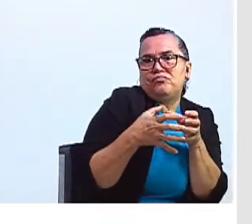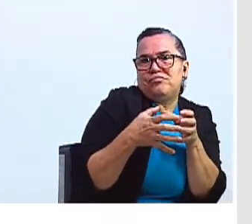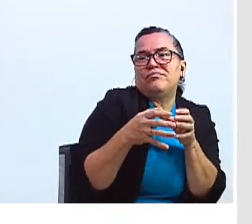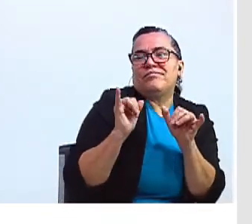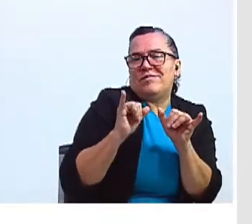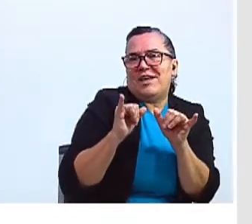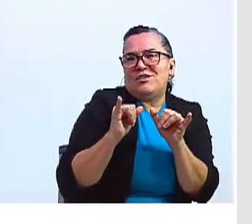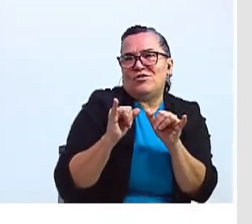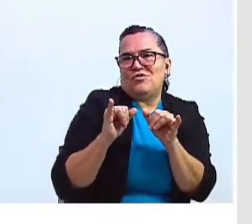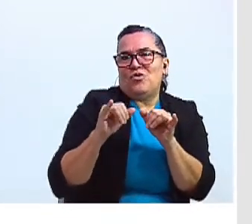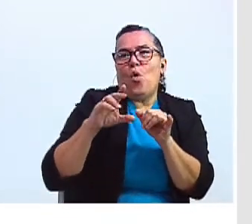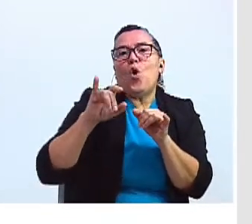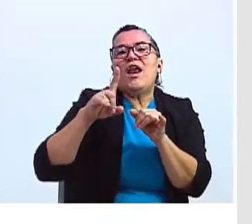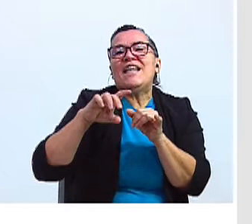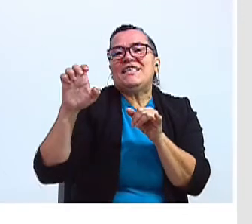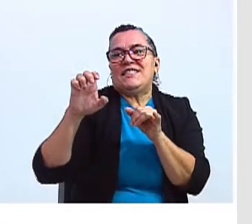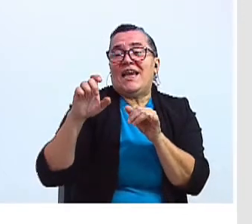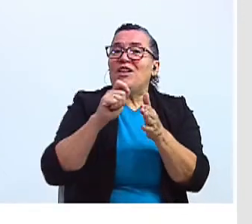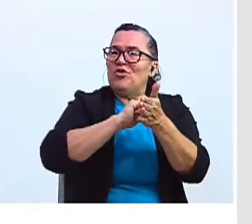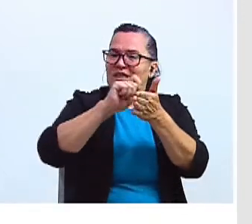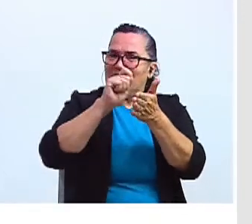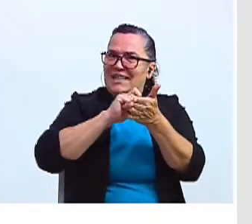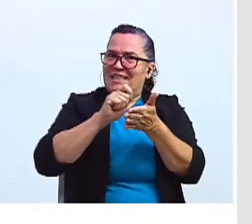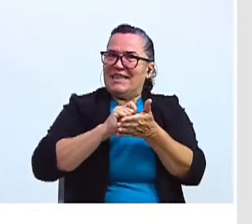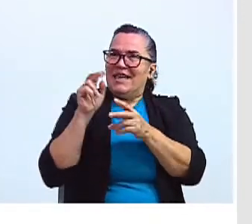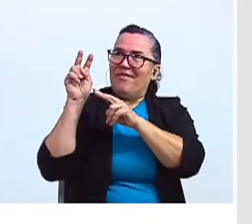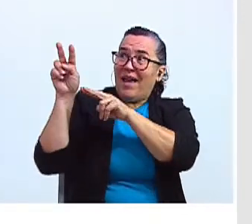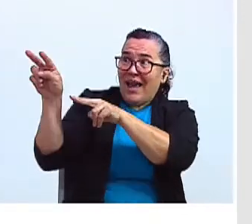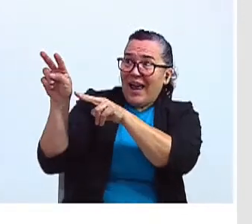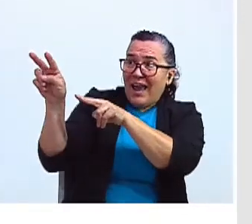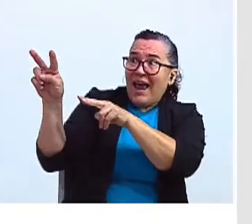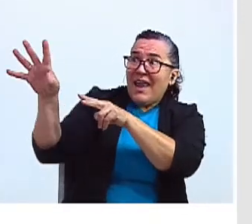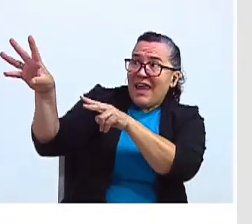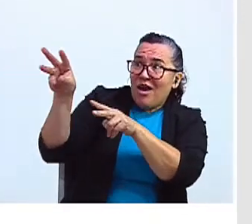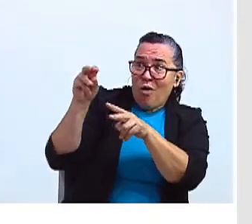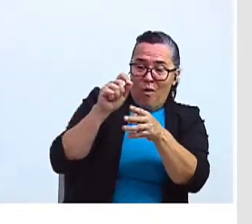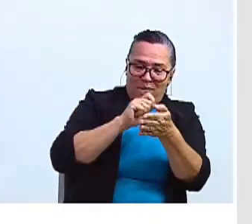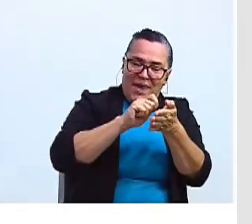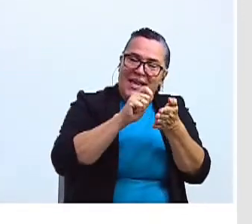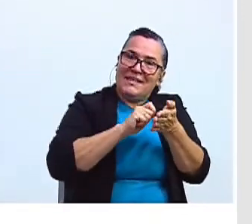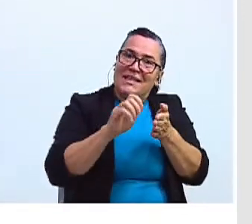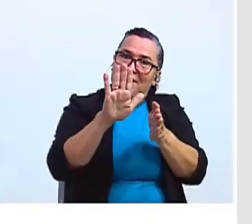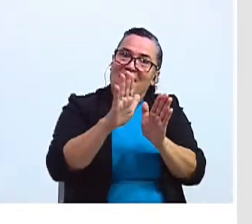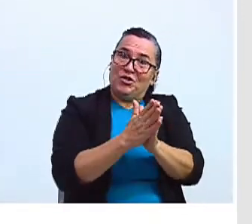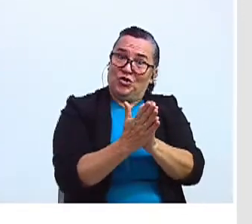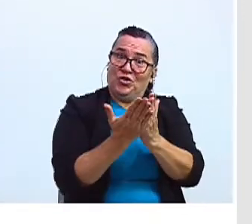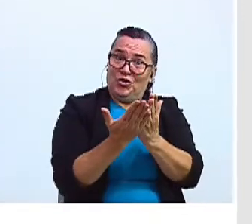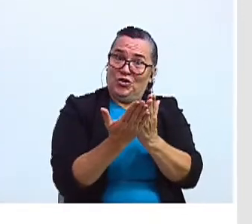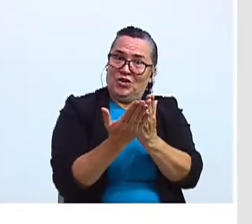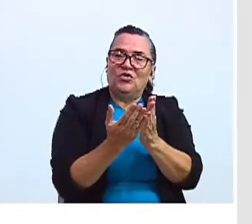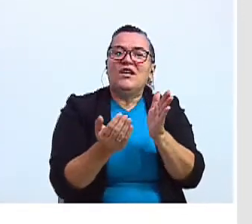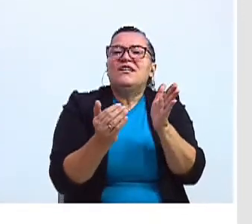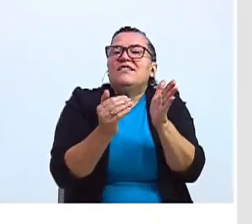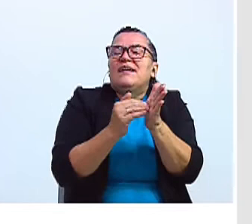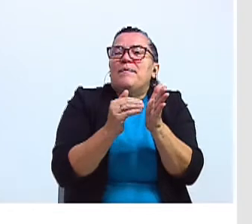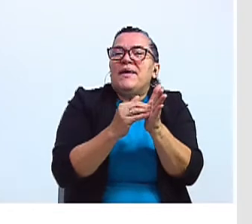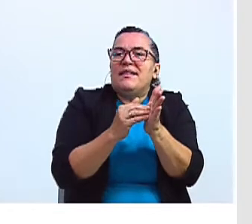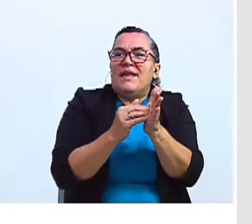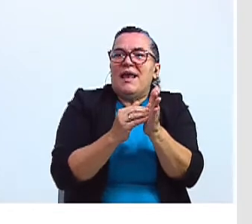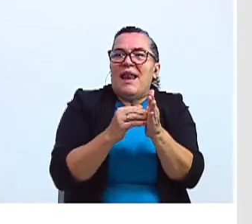take your pen and write the definition down in your notebook. Okay, so let's repeat the word after